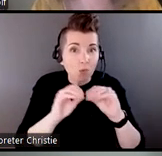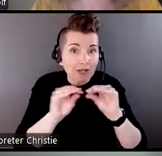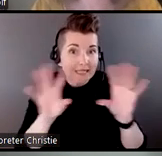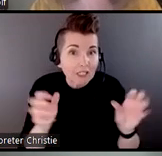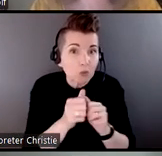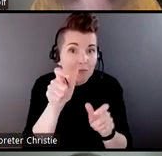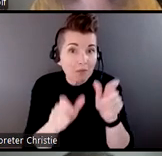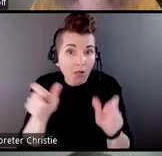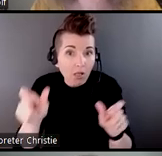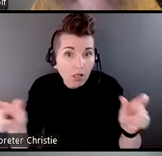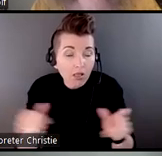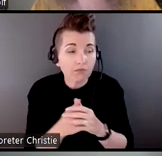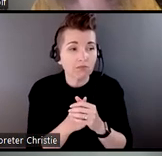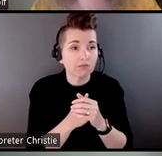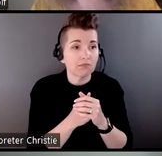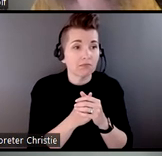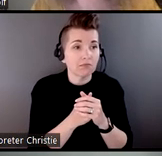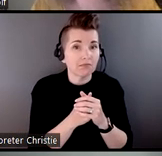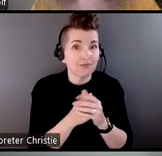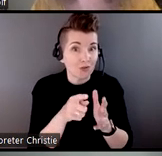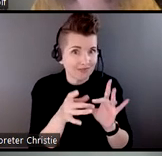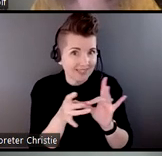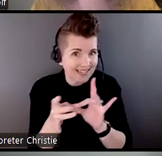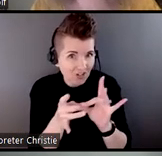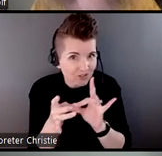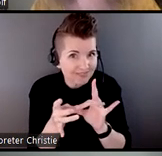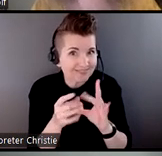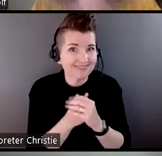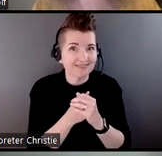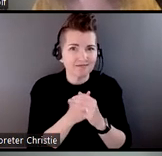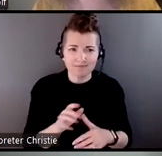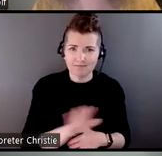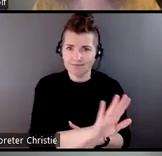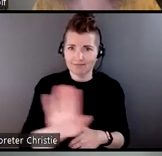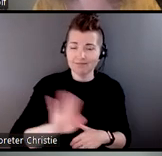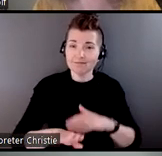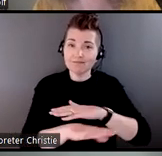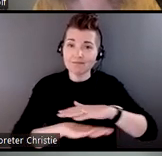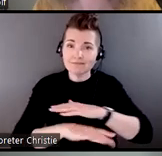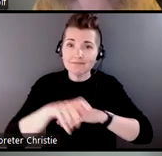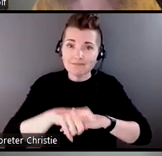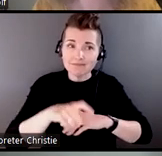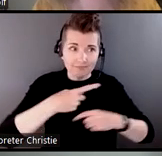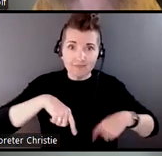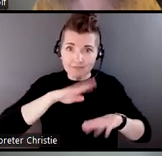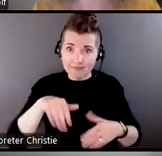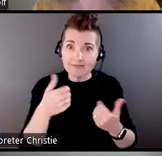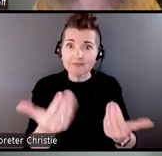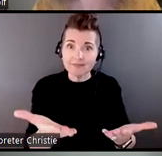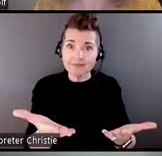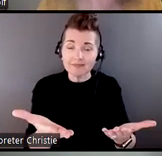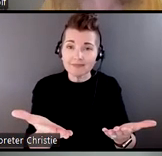be connection. But those are what people's basic needs are. And we need to think about what are we offering